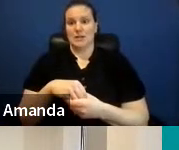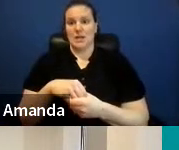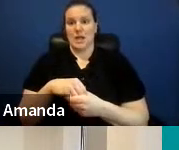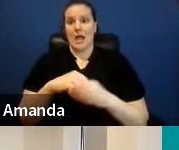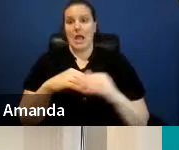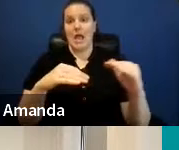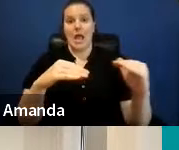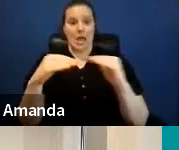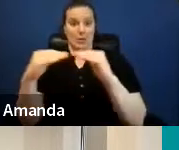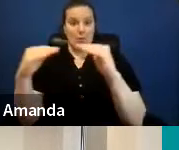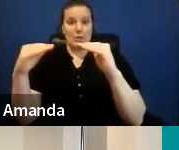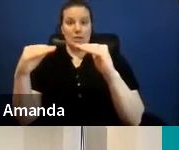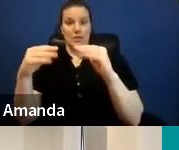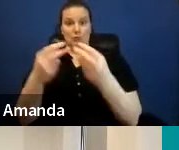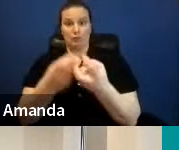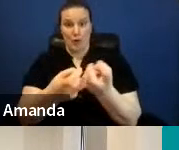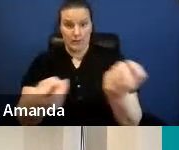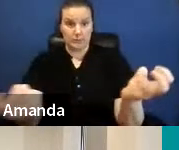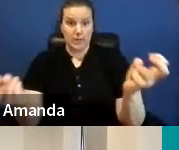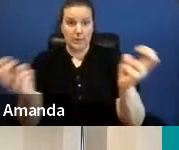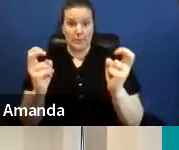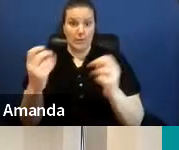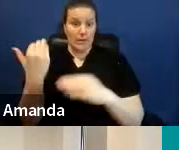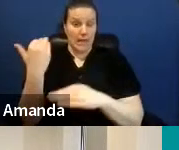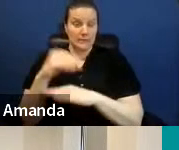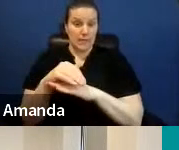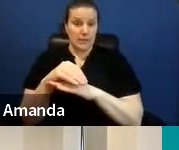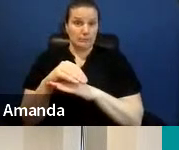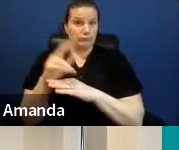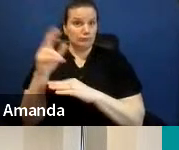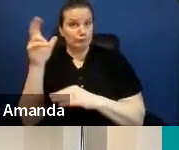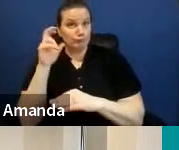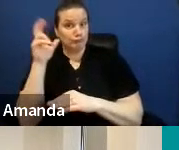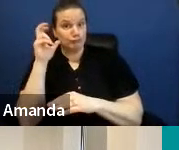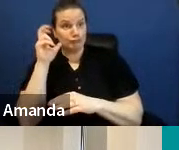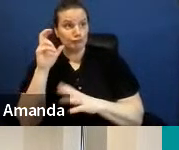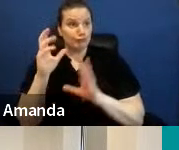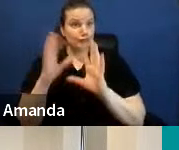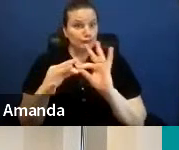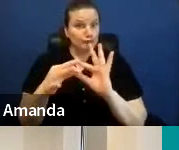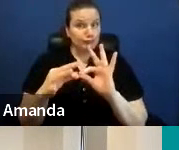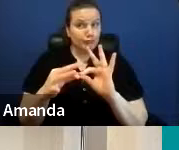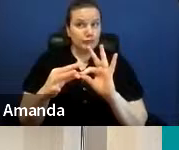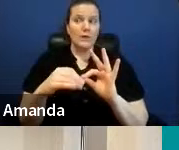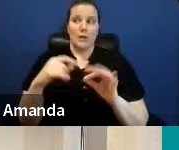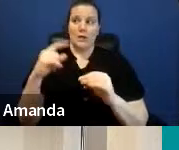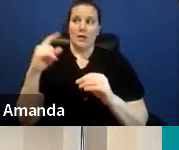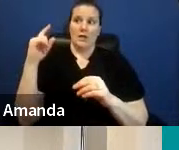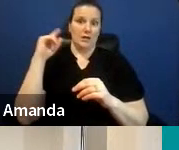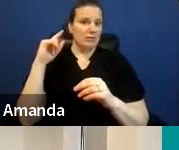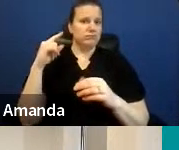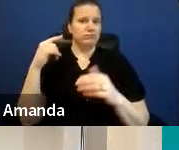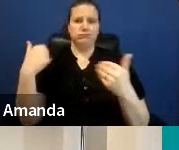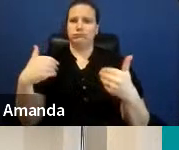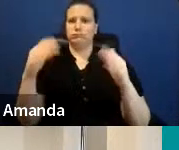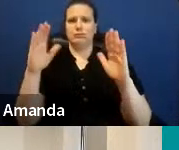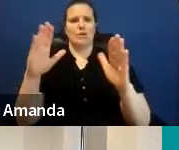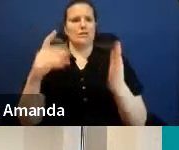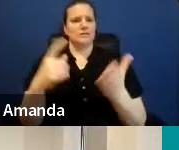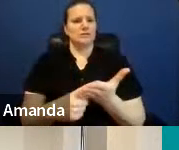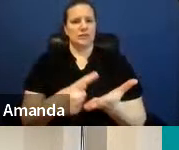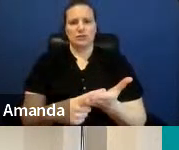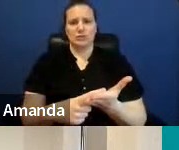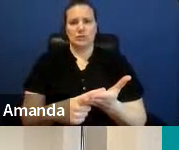roundtable last night. Got to listen in on that and hear the great discussion. They were really focusing